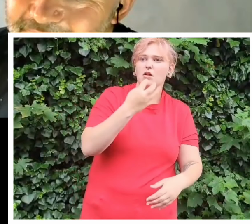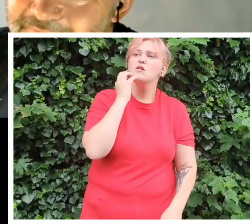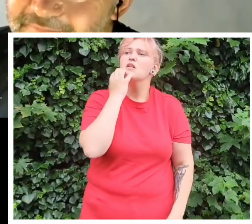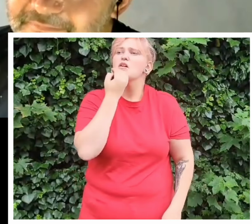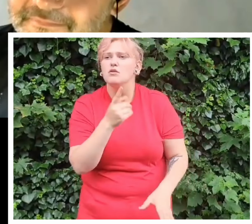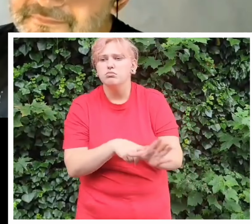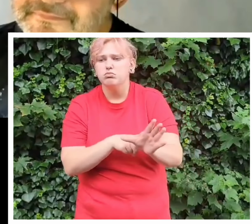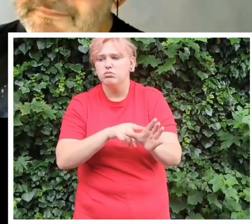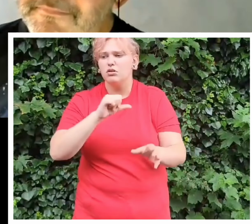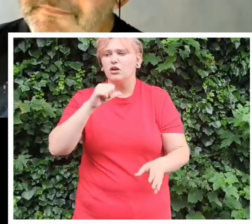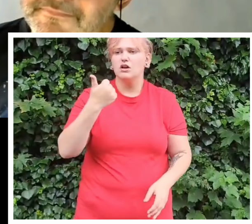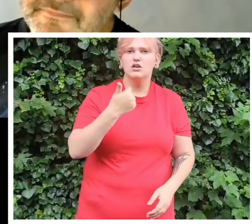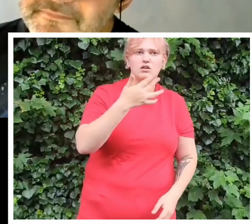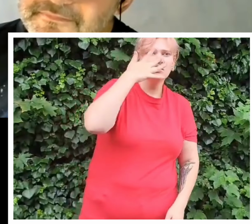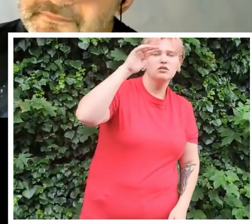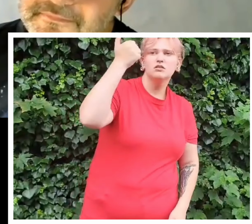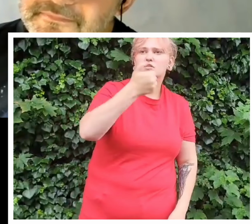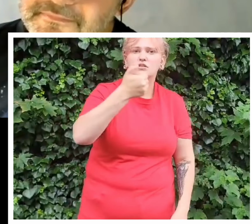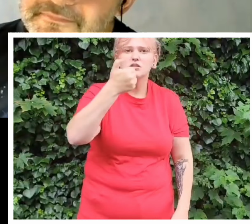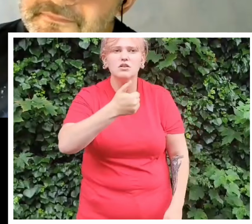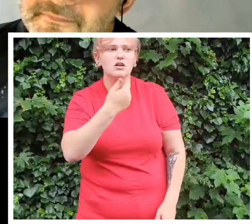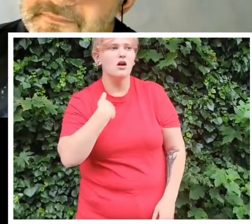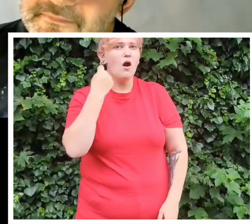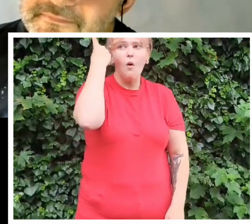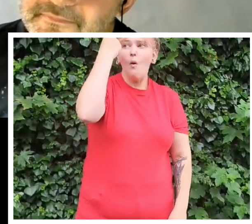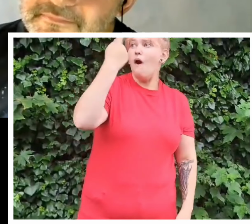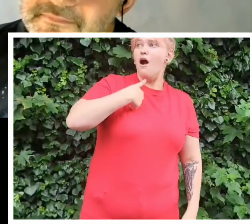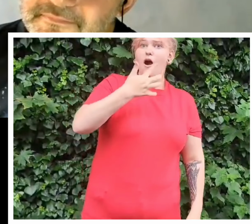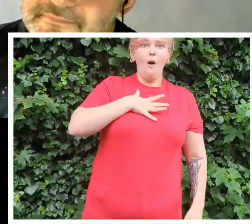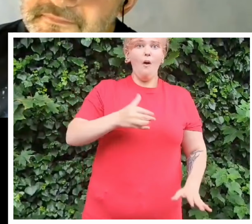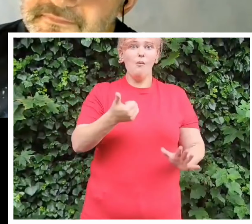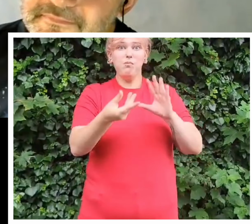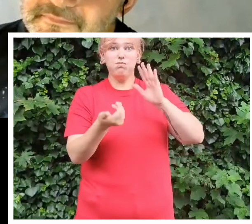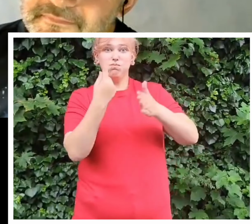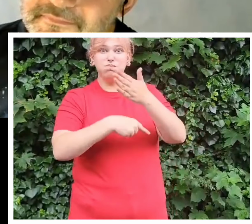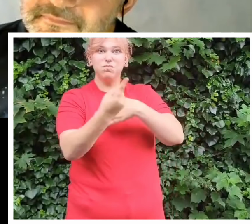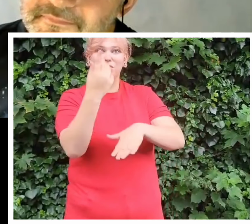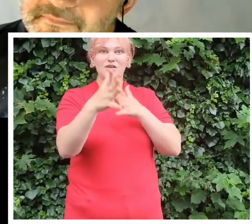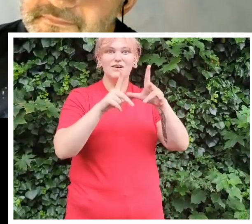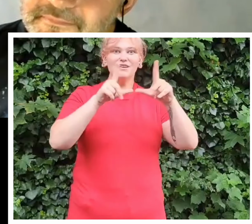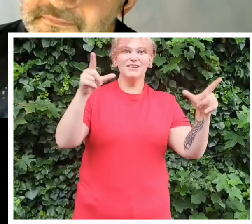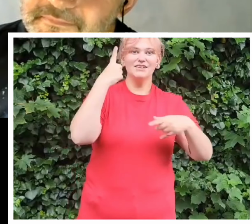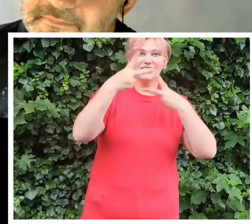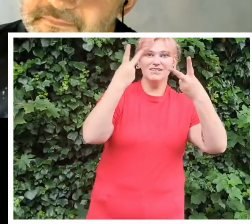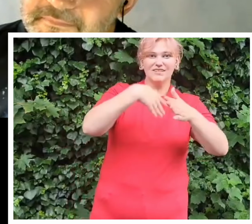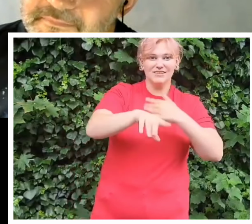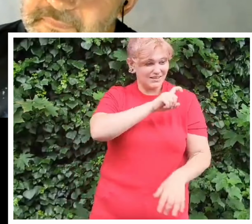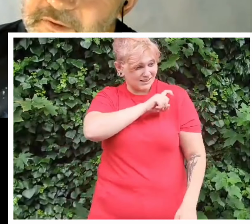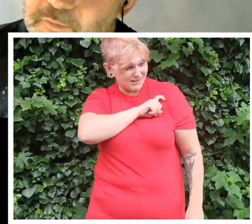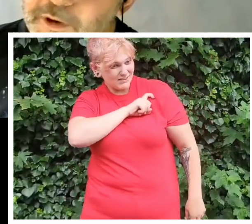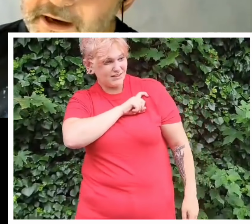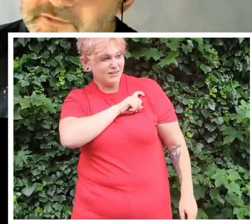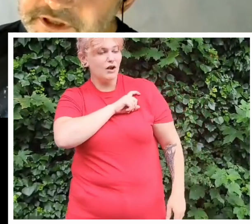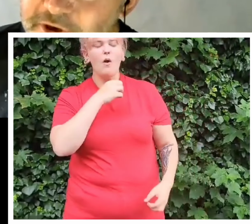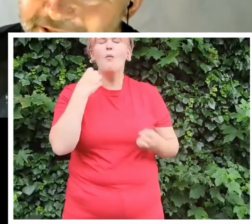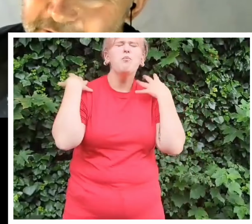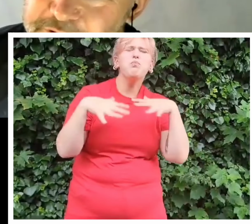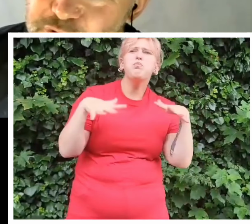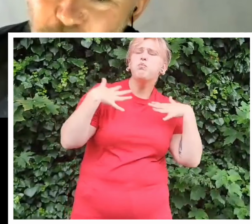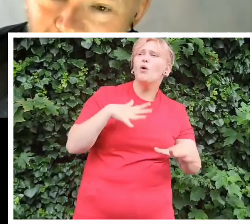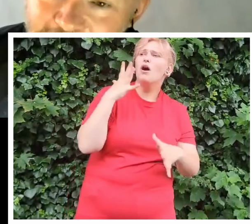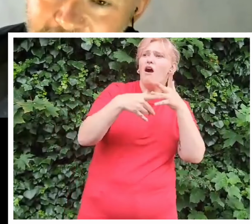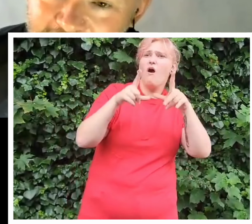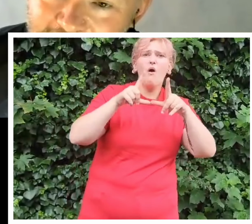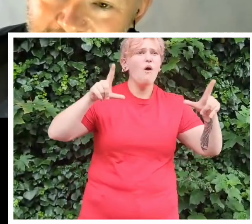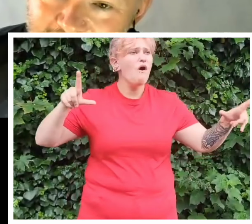years. And then at the age of 16, I decided to start up my own sign language choir in Raynham. Wow, sign